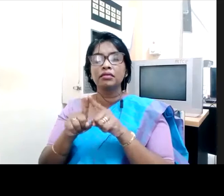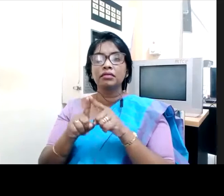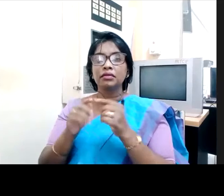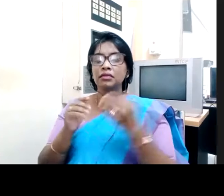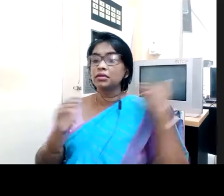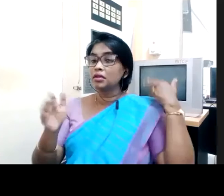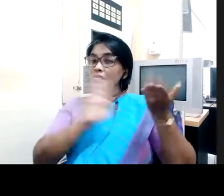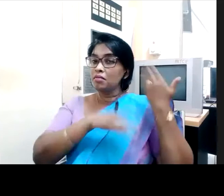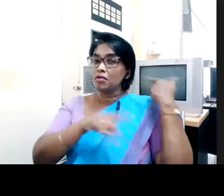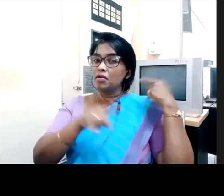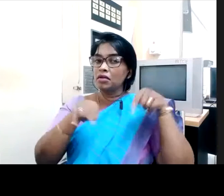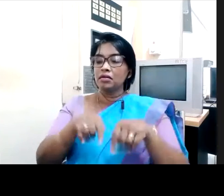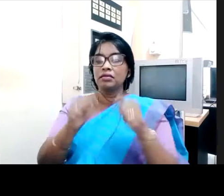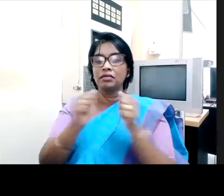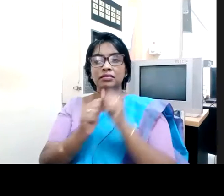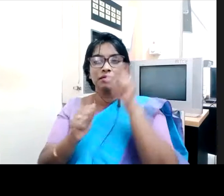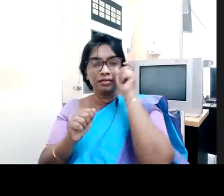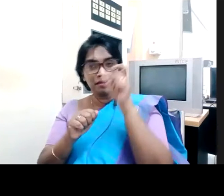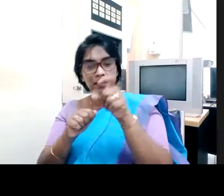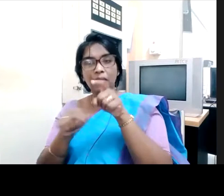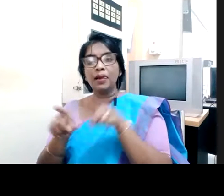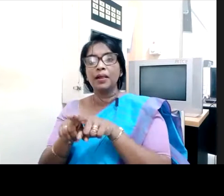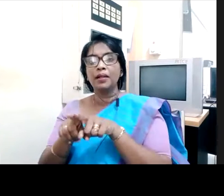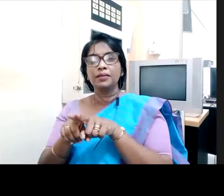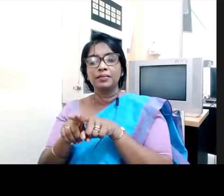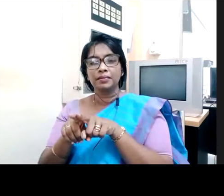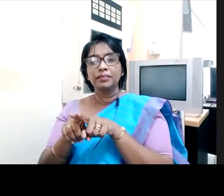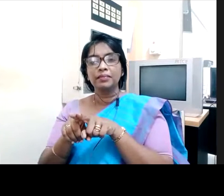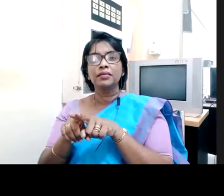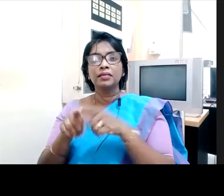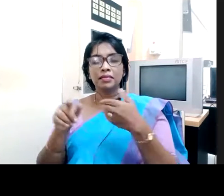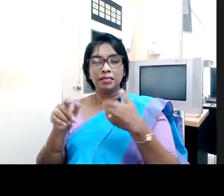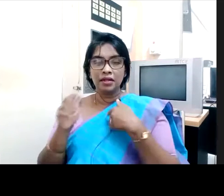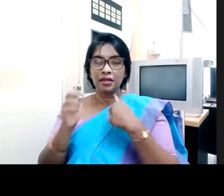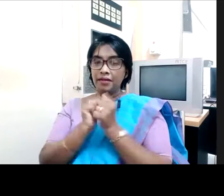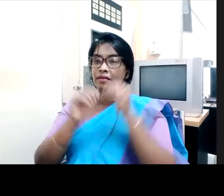setups. I can imagine my workplace. Am I rule-based?